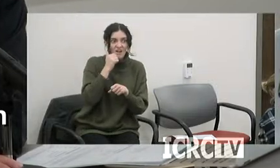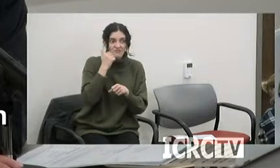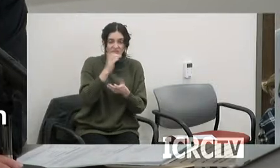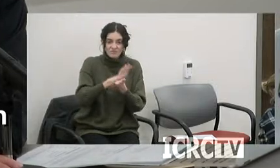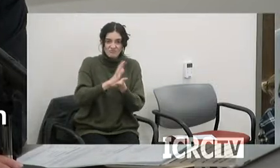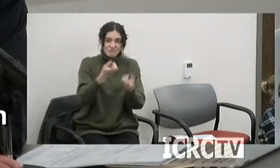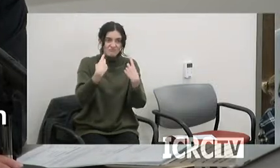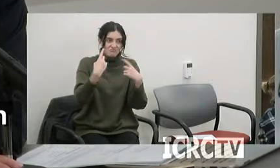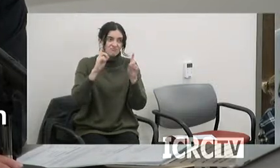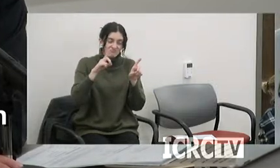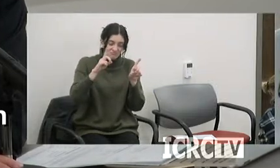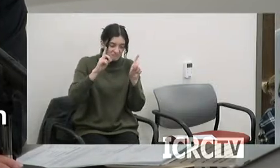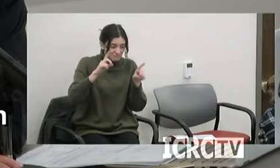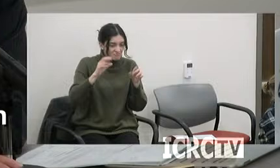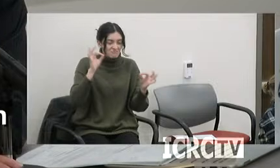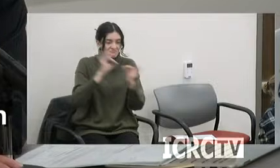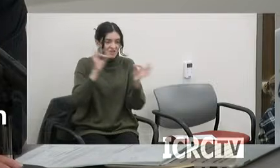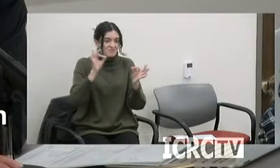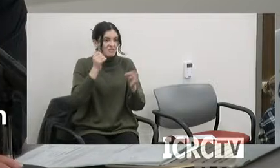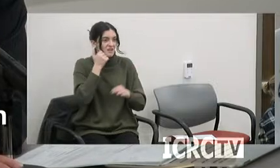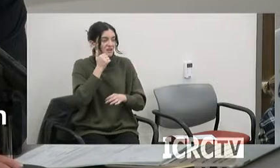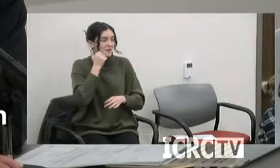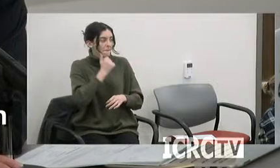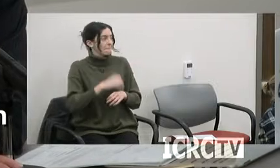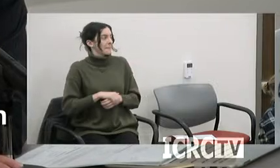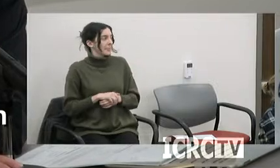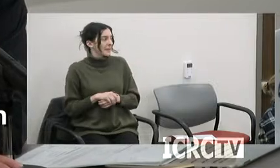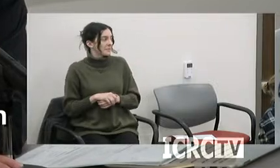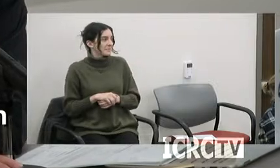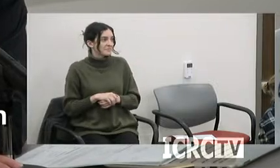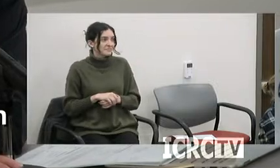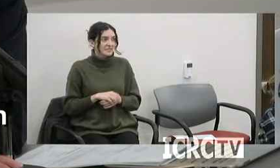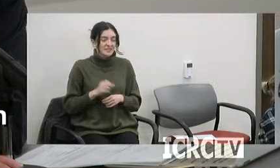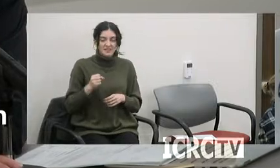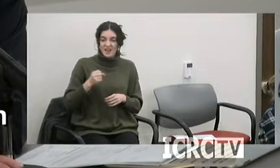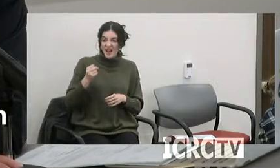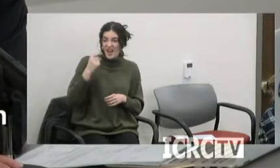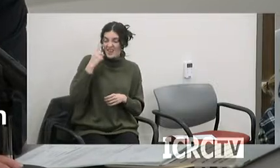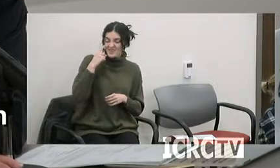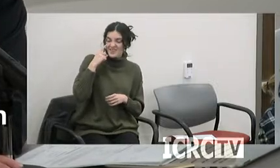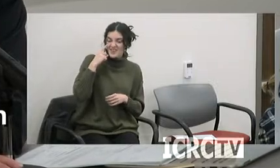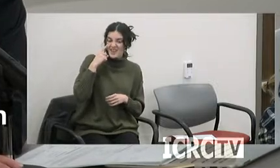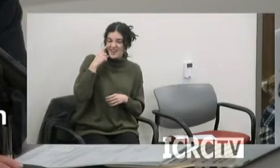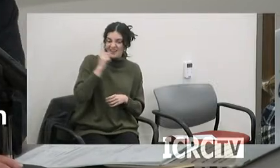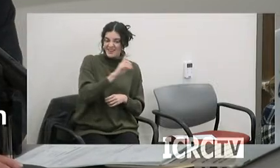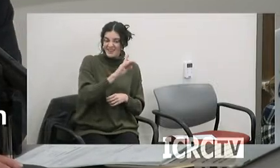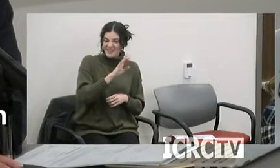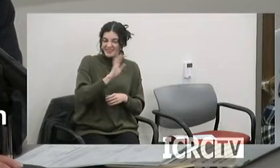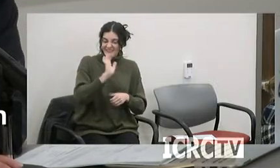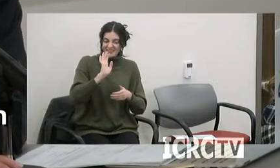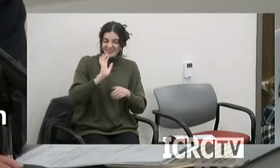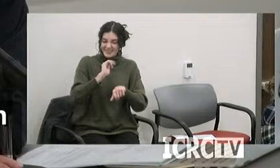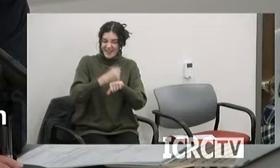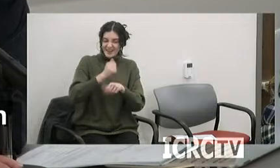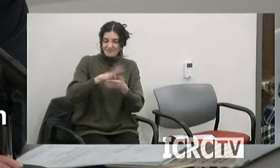think that Dave even tried to schedule his golf games around committee meetings and other things.